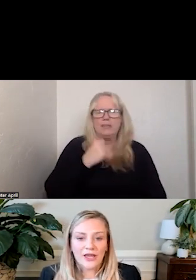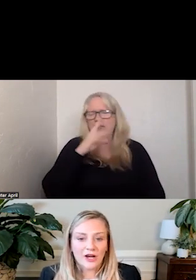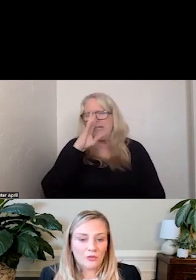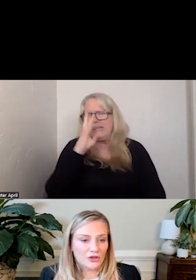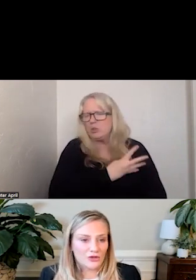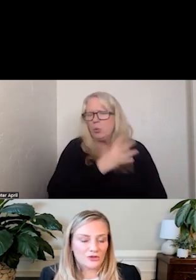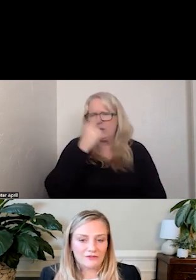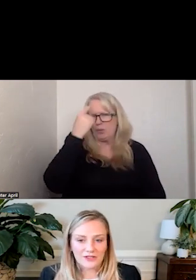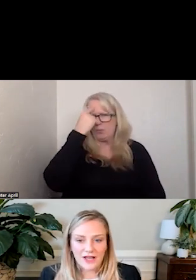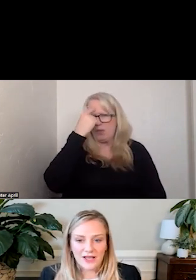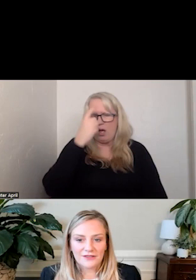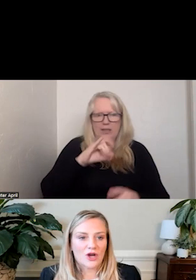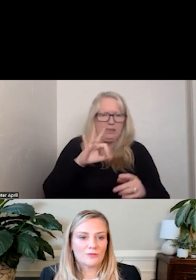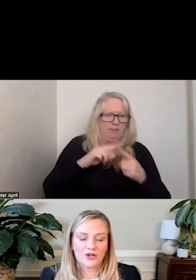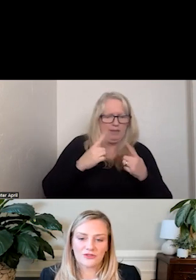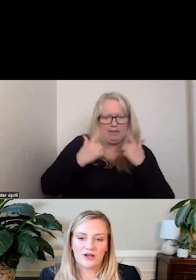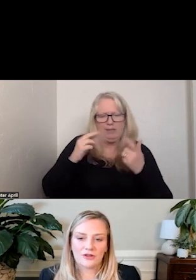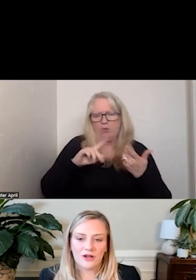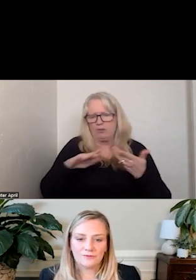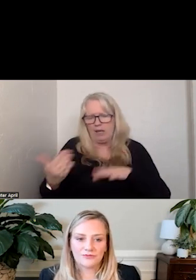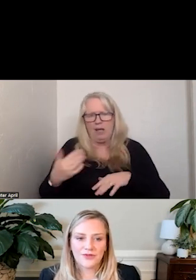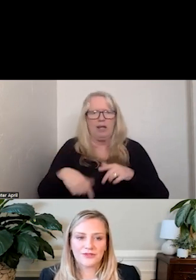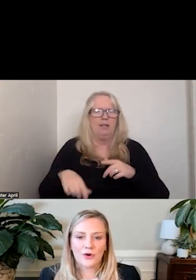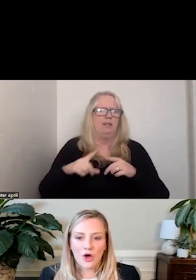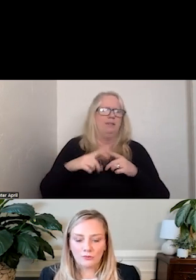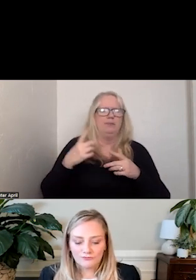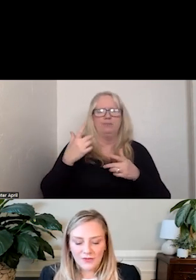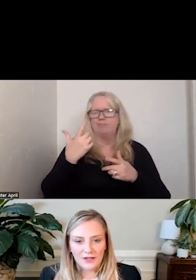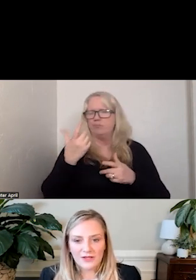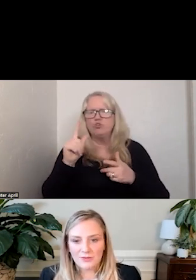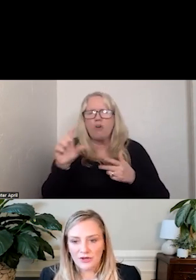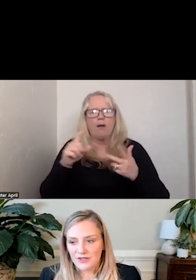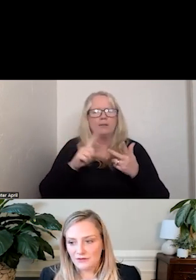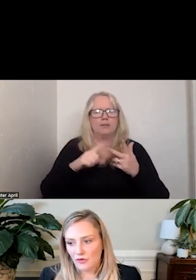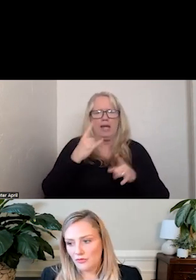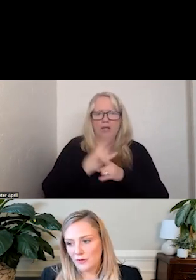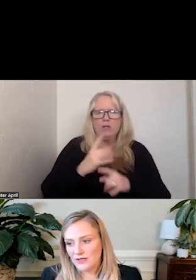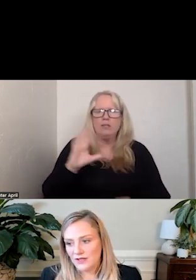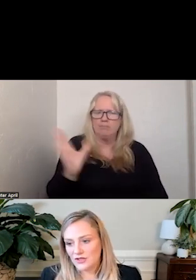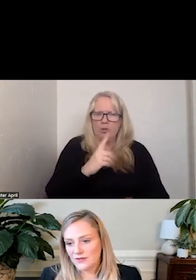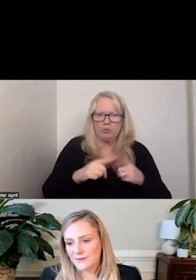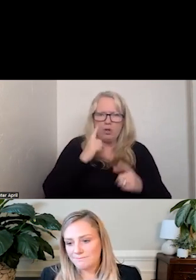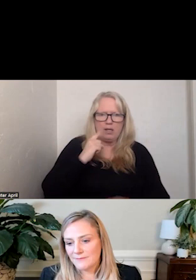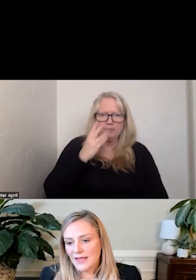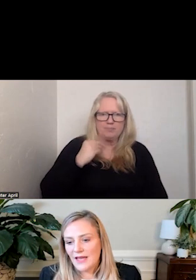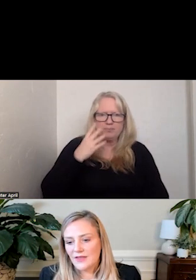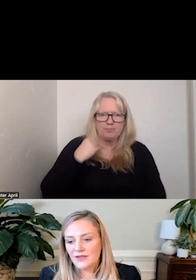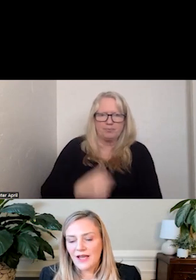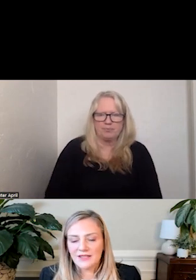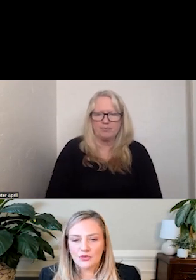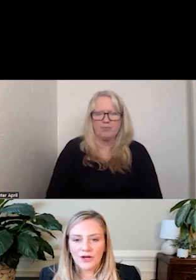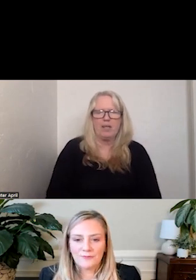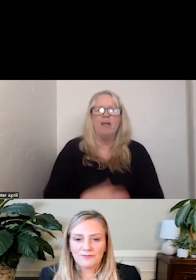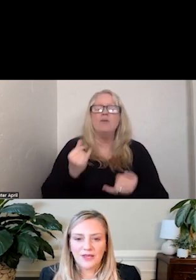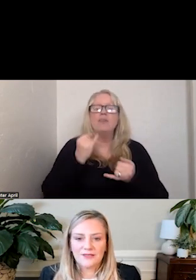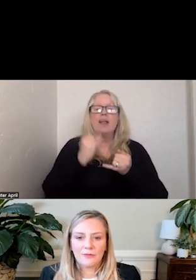don't care whether you live or die. Stop drugs or alcohol. These are all lived experience informed recommendations. And then the